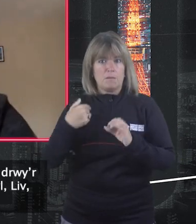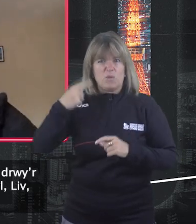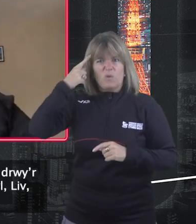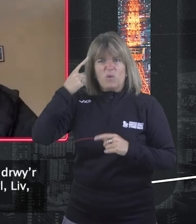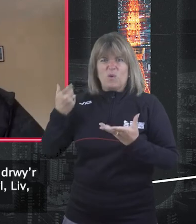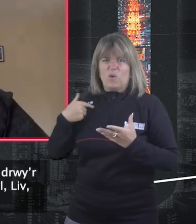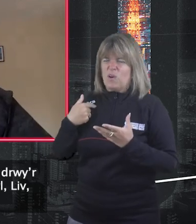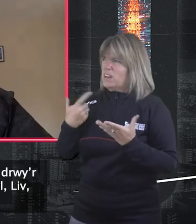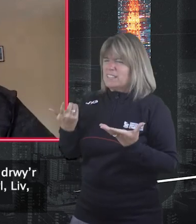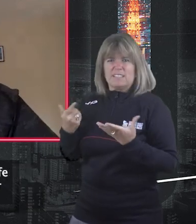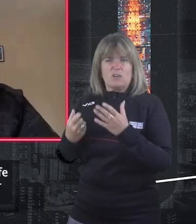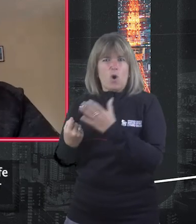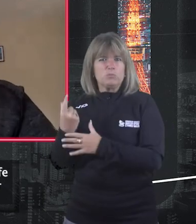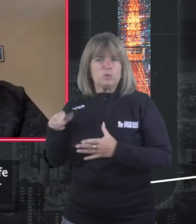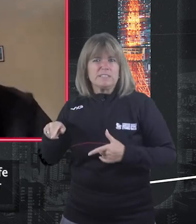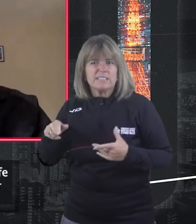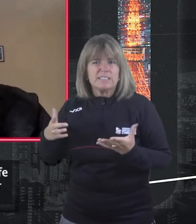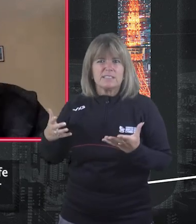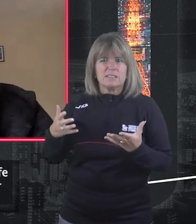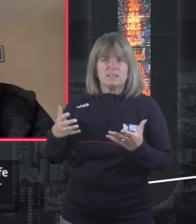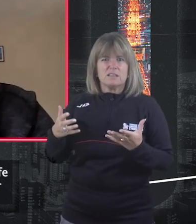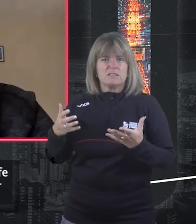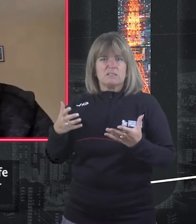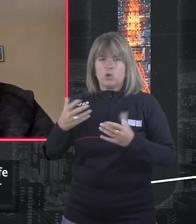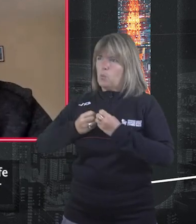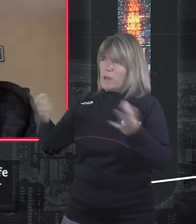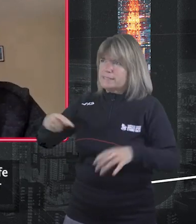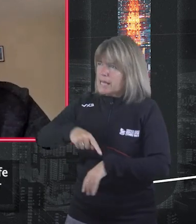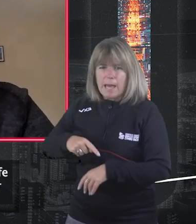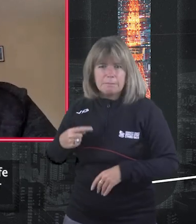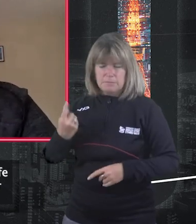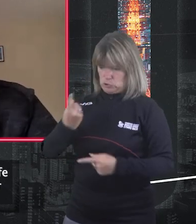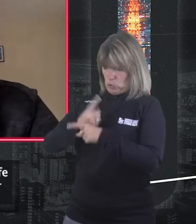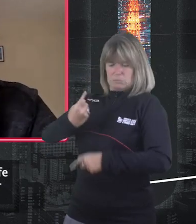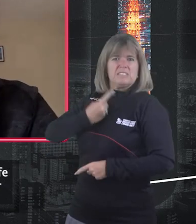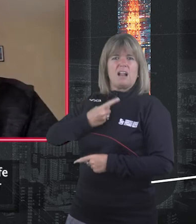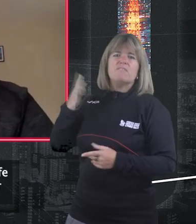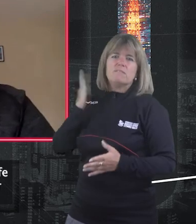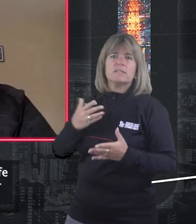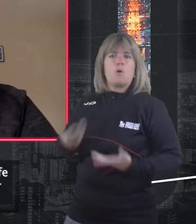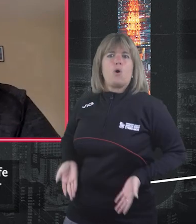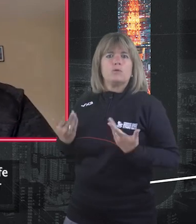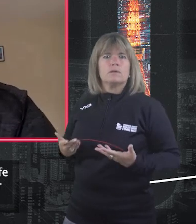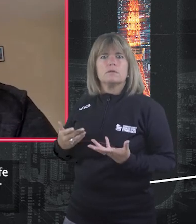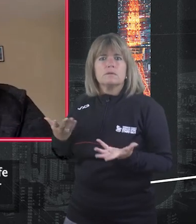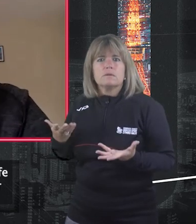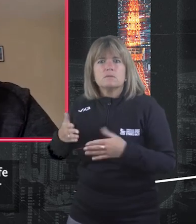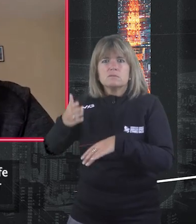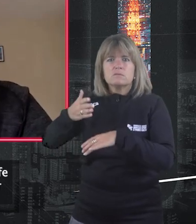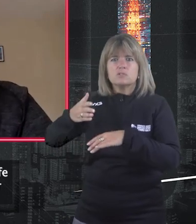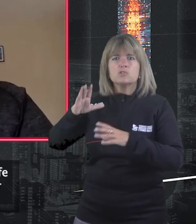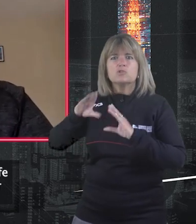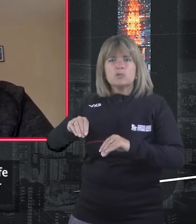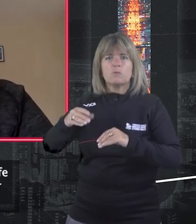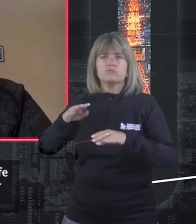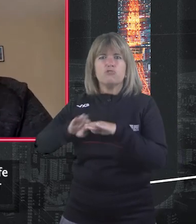opportunity. Don't waste your time. Don't stop training. You know, use this to work on your weaknesses, and it makes such a difference. I don't